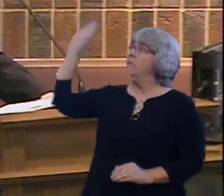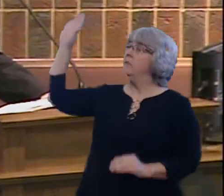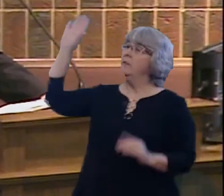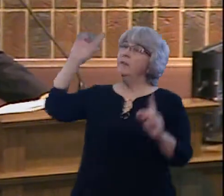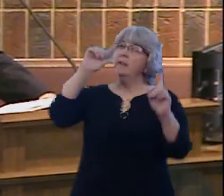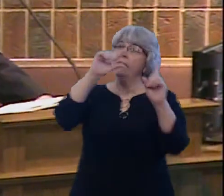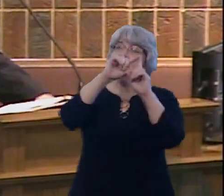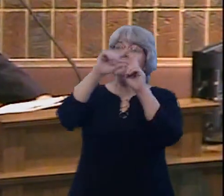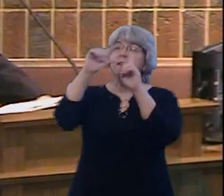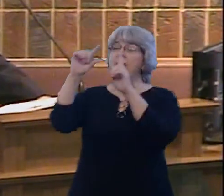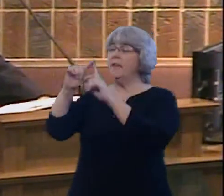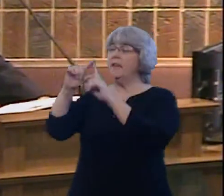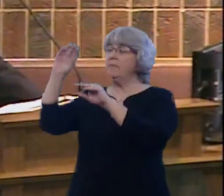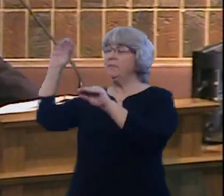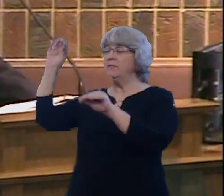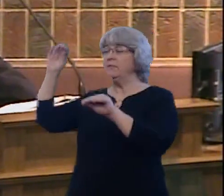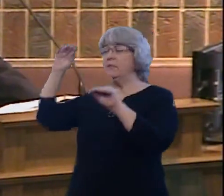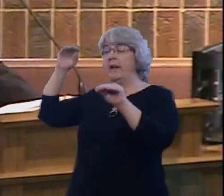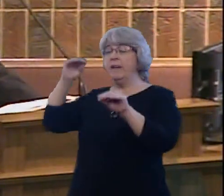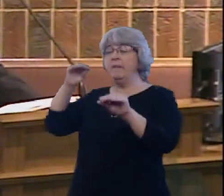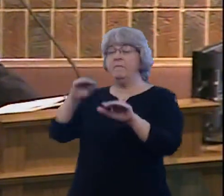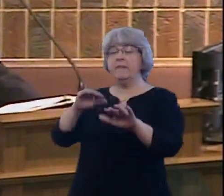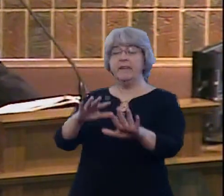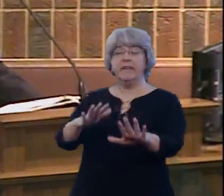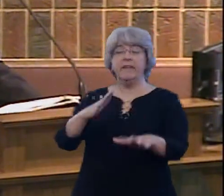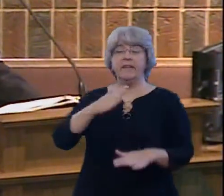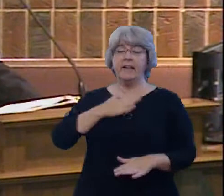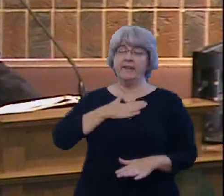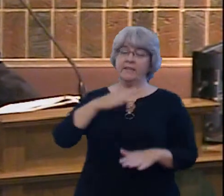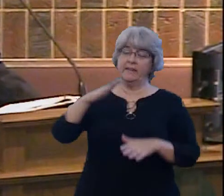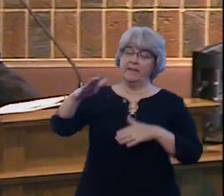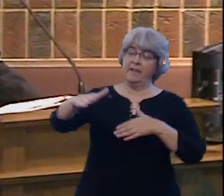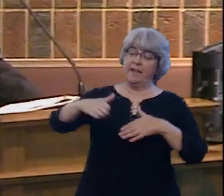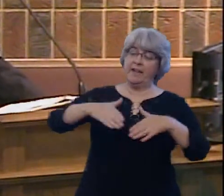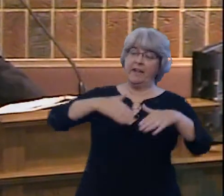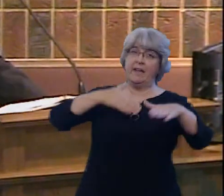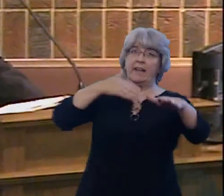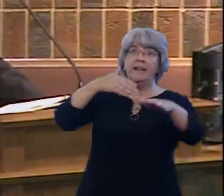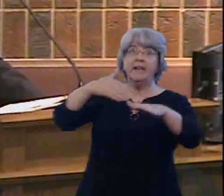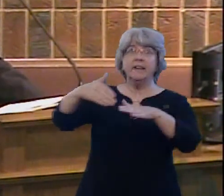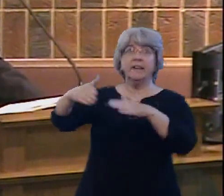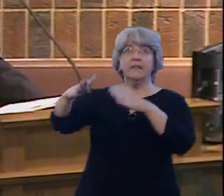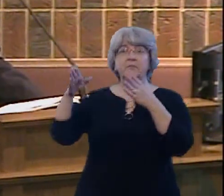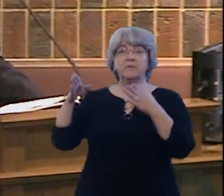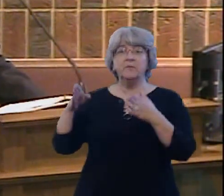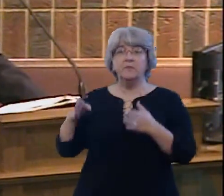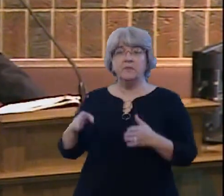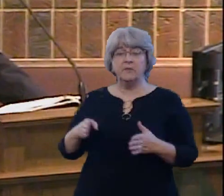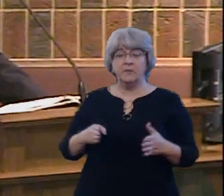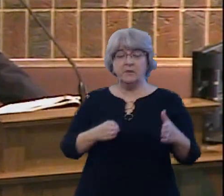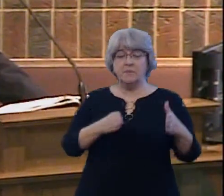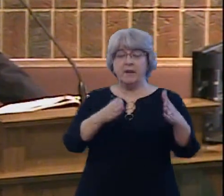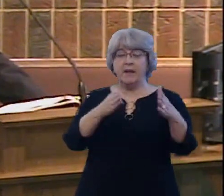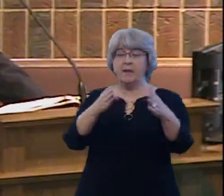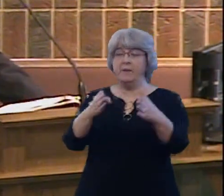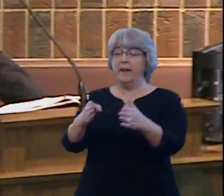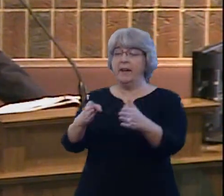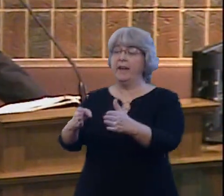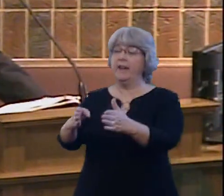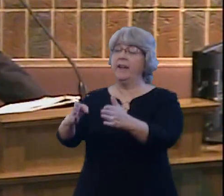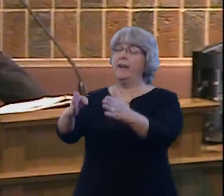895. Thy word is a lamp to my feet and a light unto my